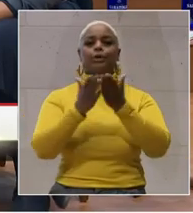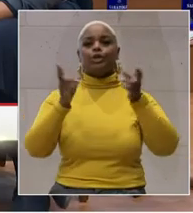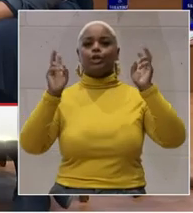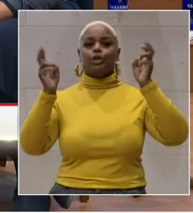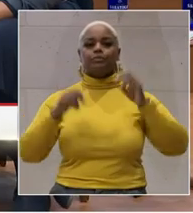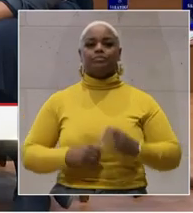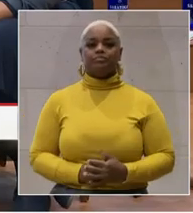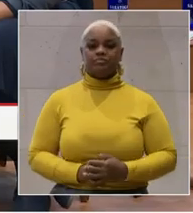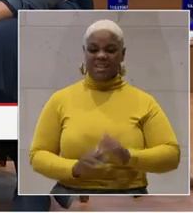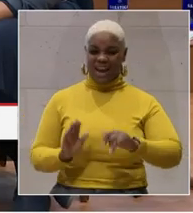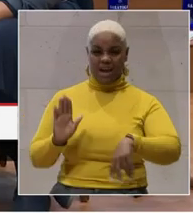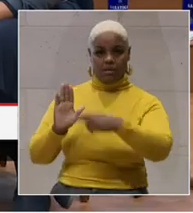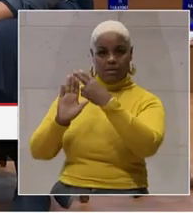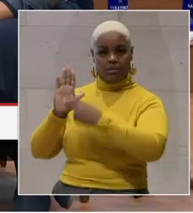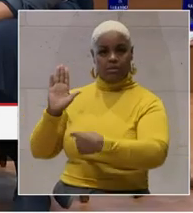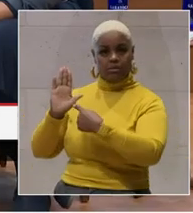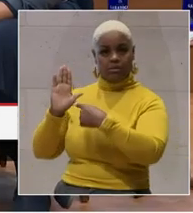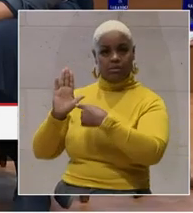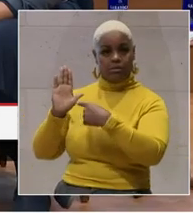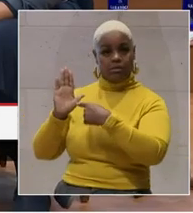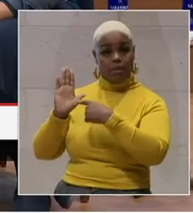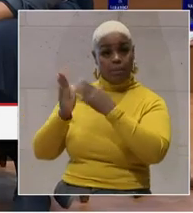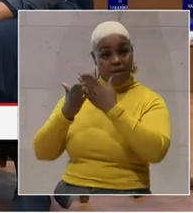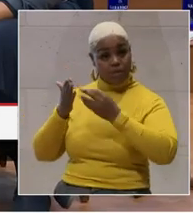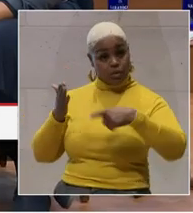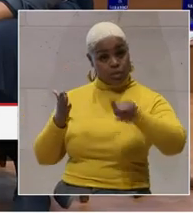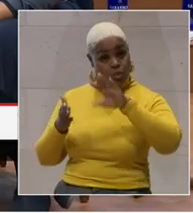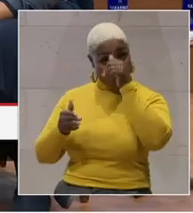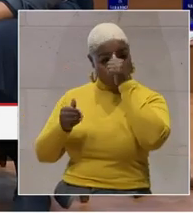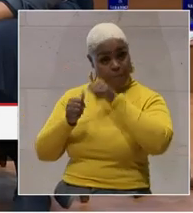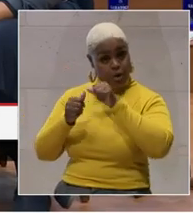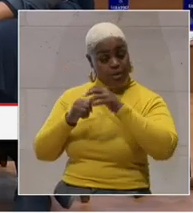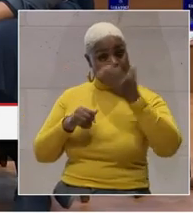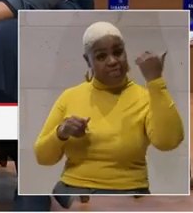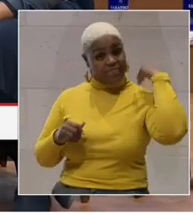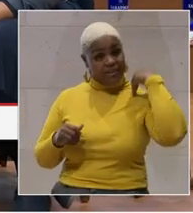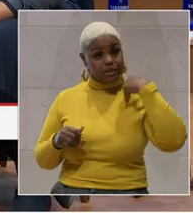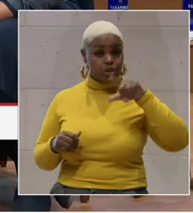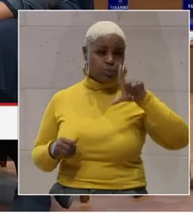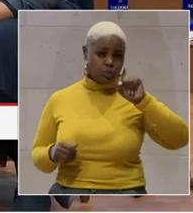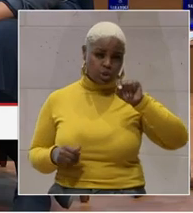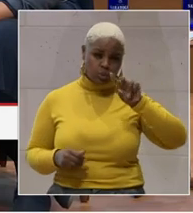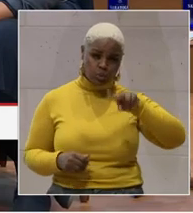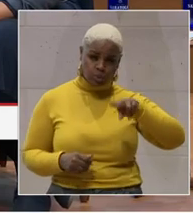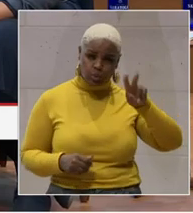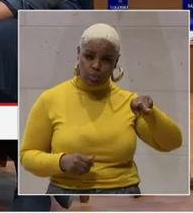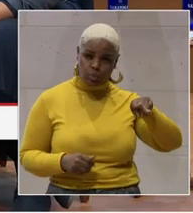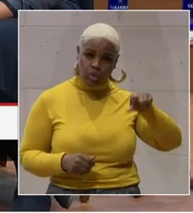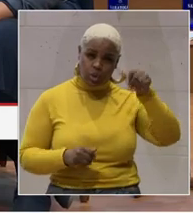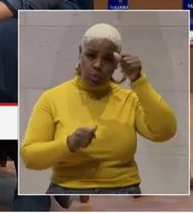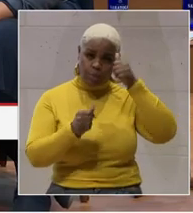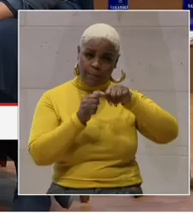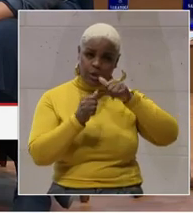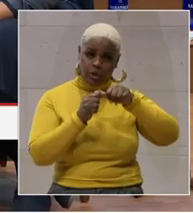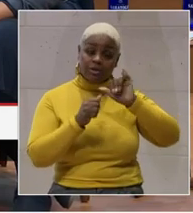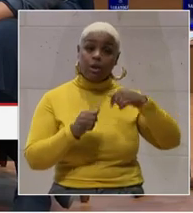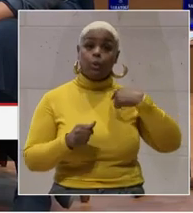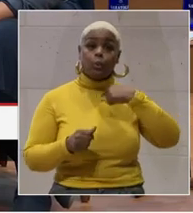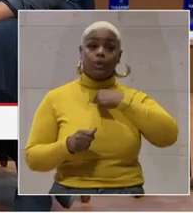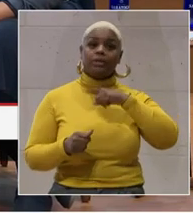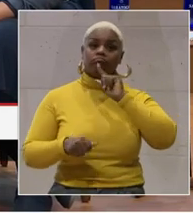you with long memories, you might remember back in 2022, we actually had